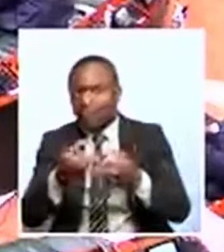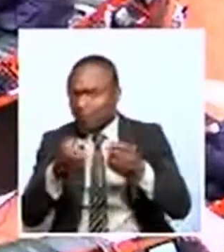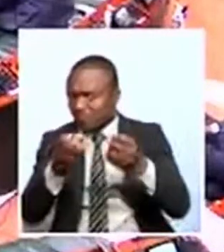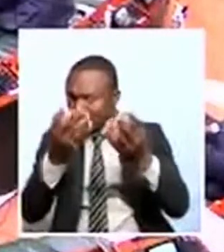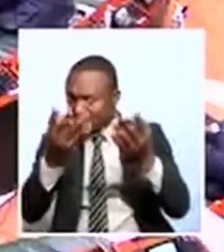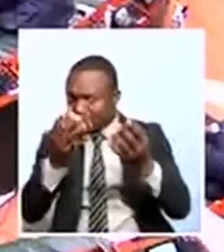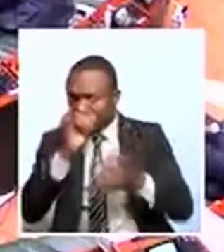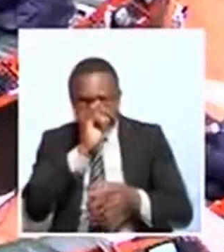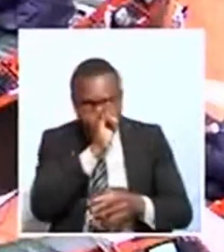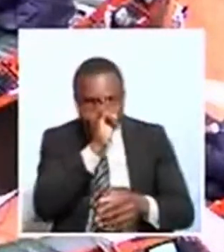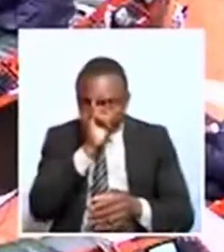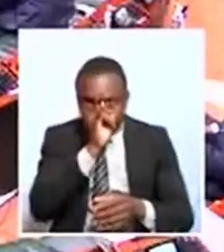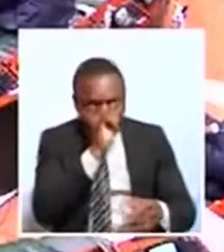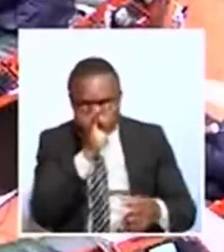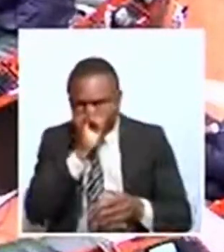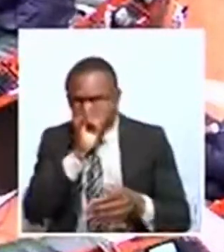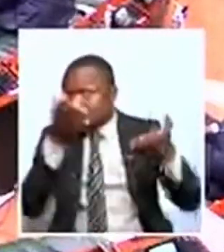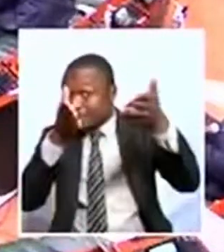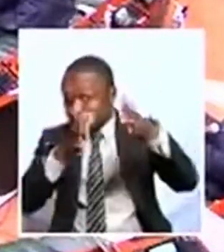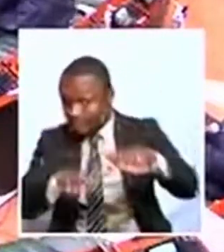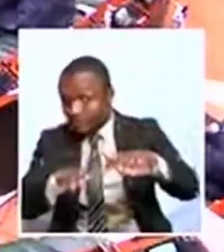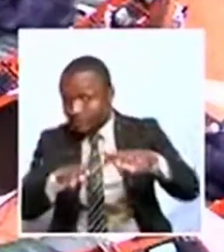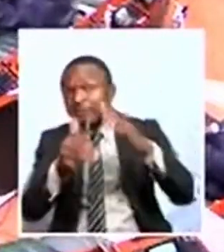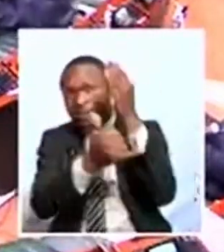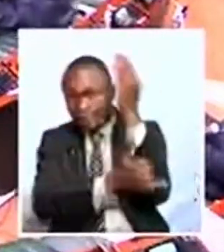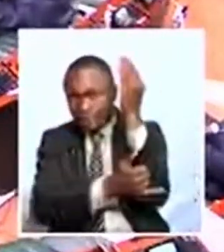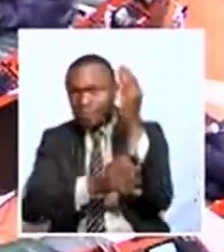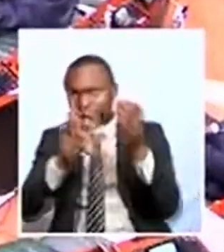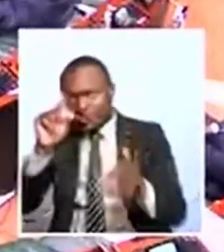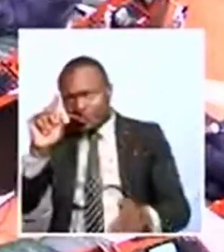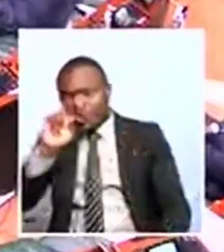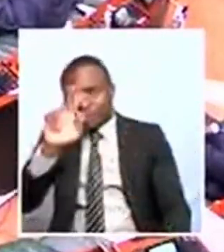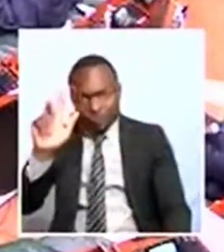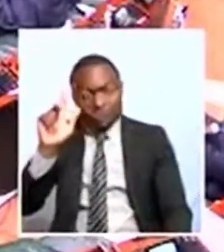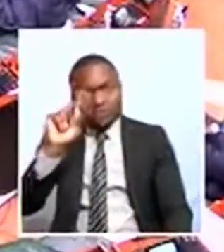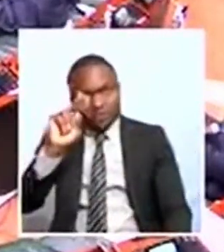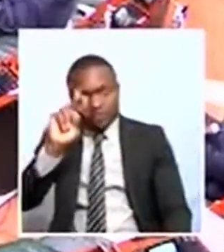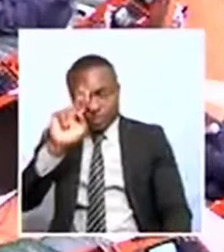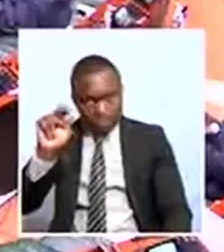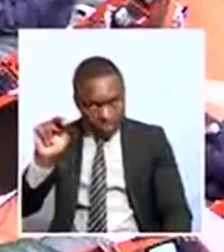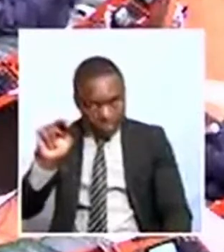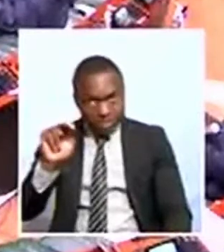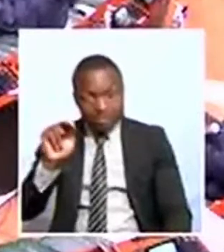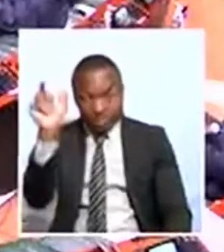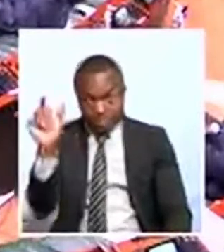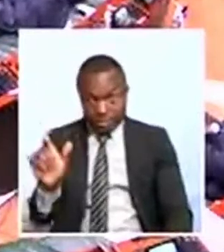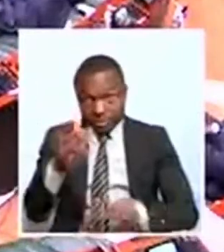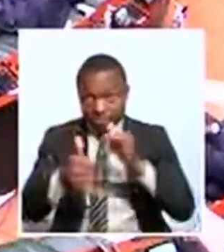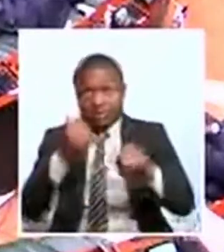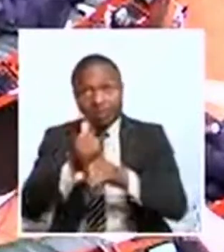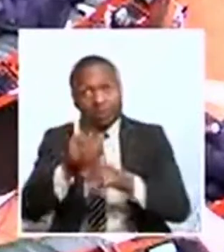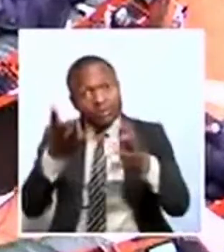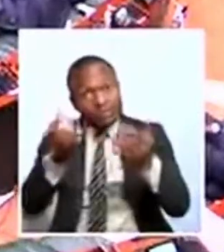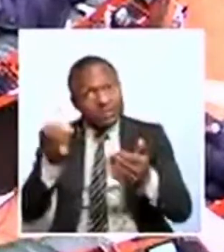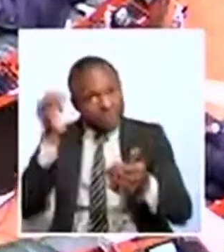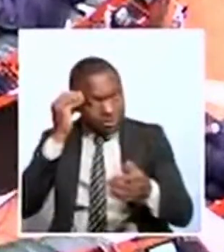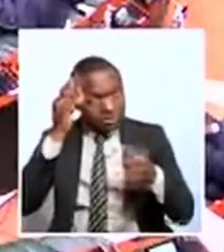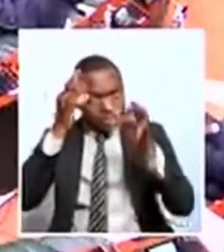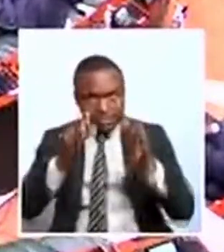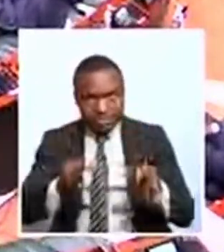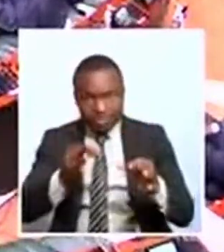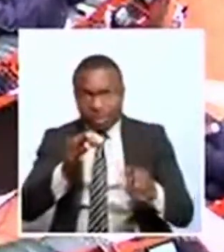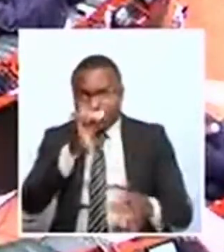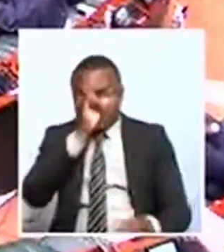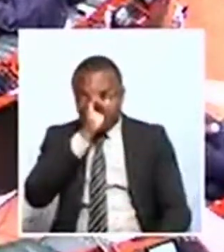died countrywide from 2015 to 2022 year by year. And in the B part of the question, she wanted to find out whether the horns of the